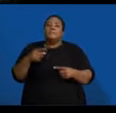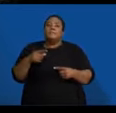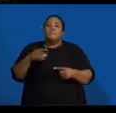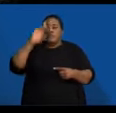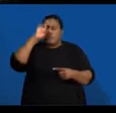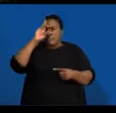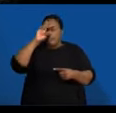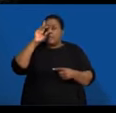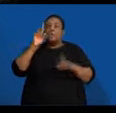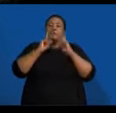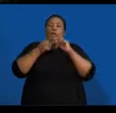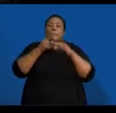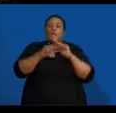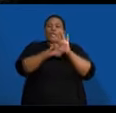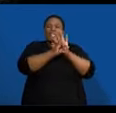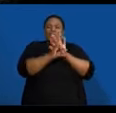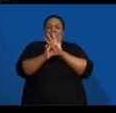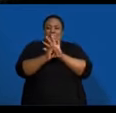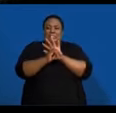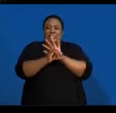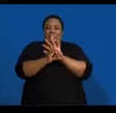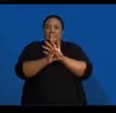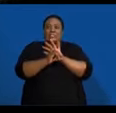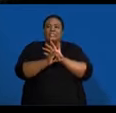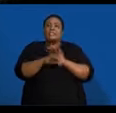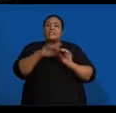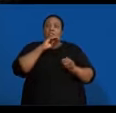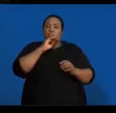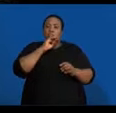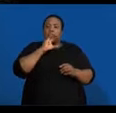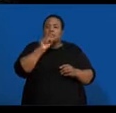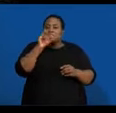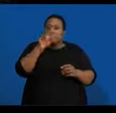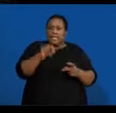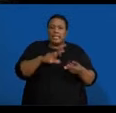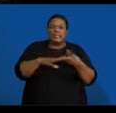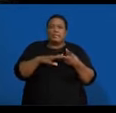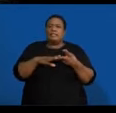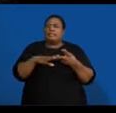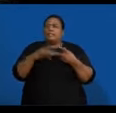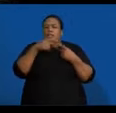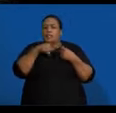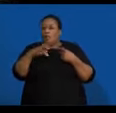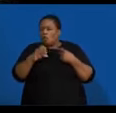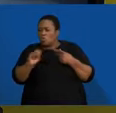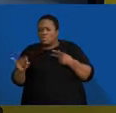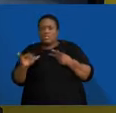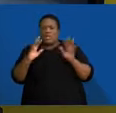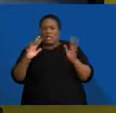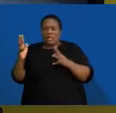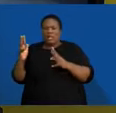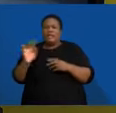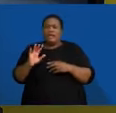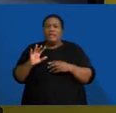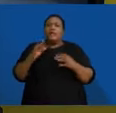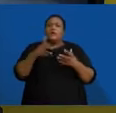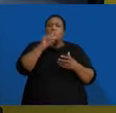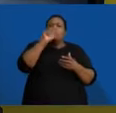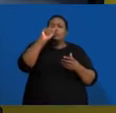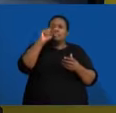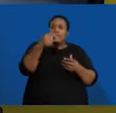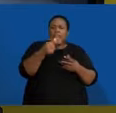about identities, we're not only talking about sine squared theta plus cos squared theta is equals to 1, or tan theta